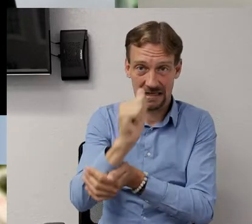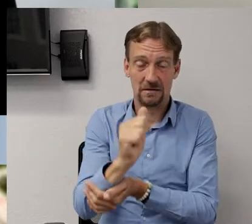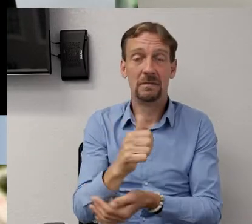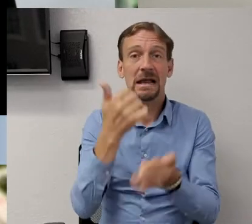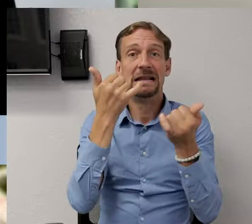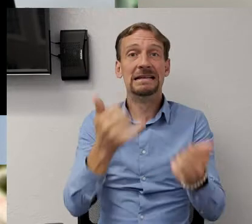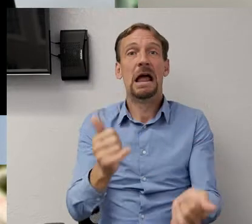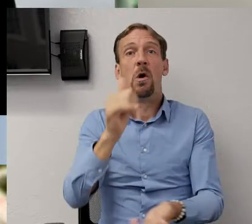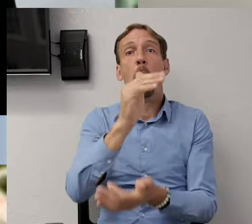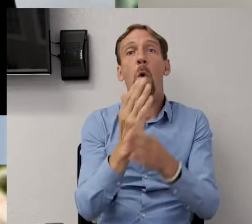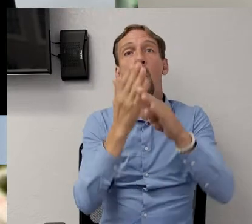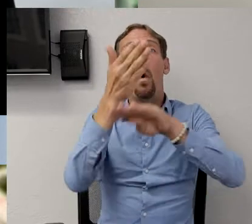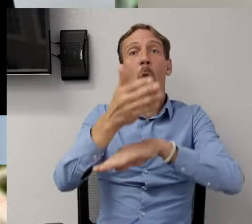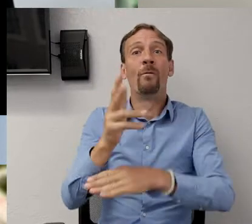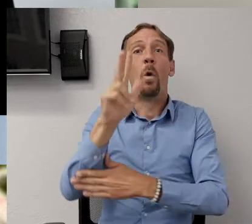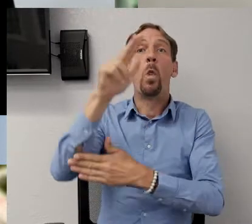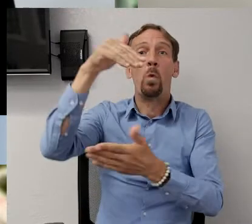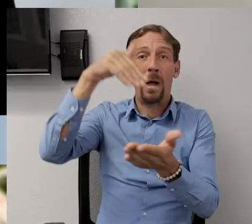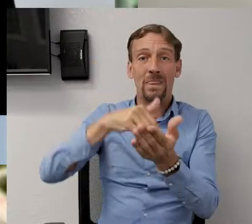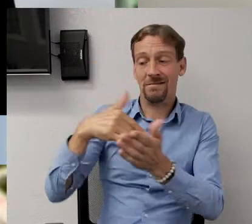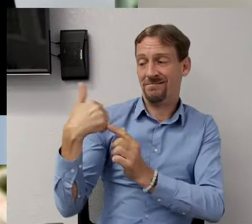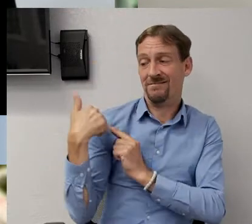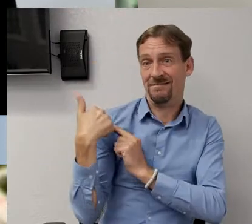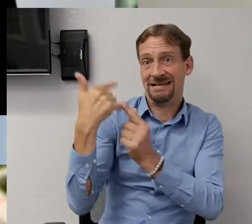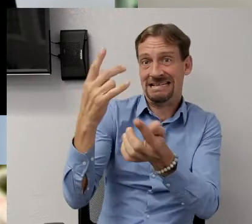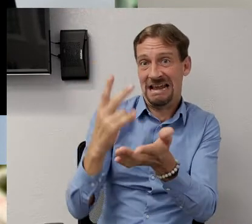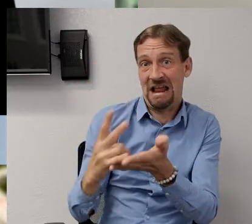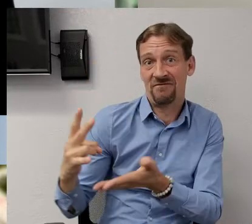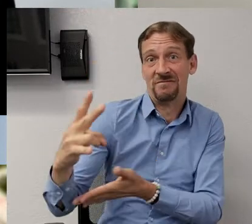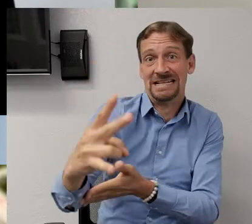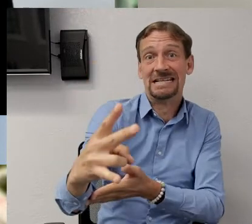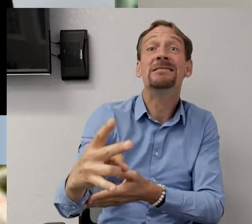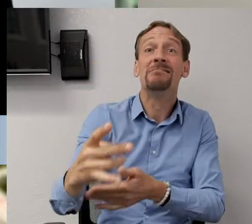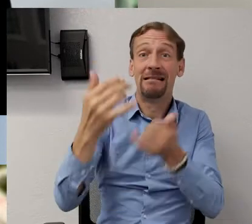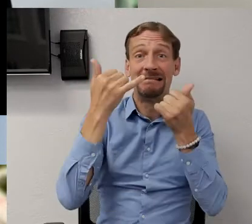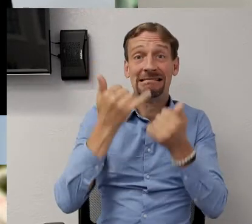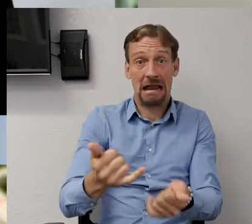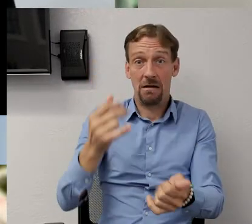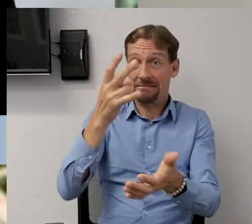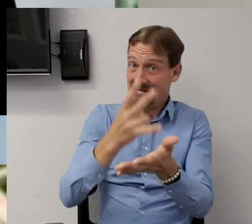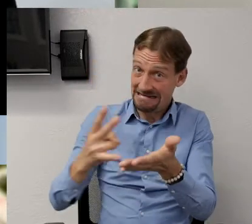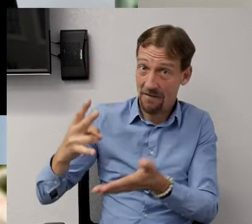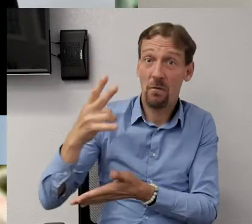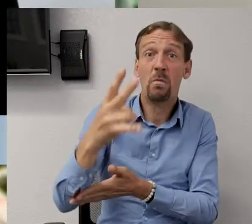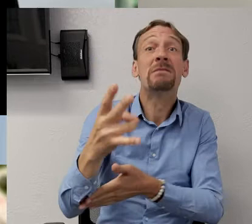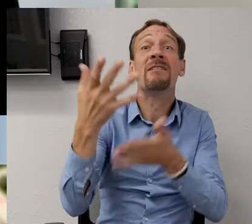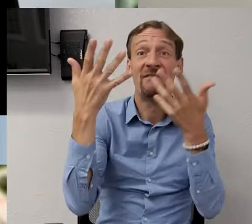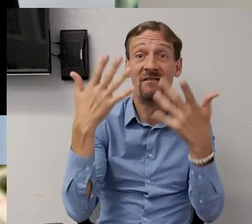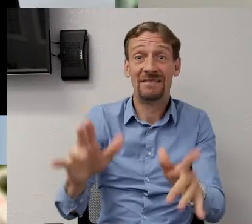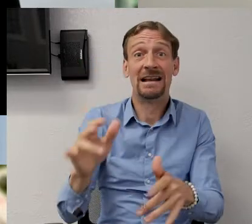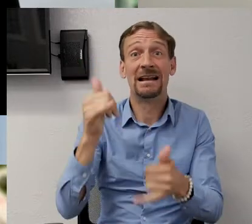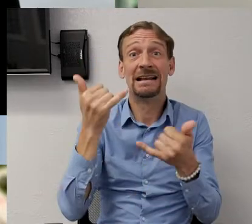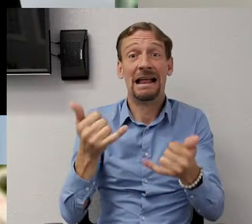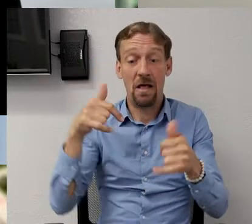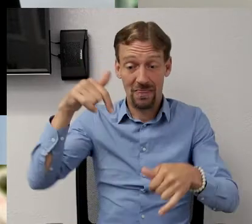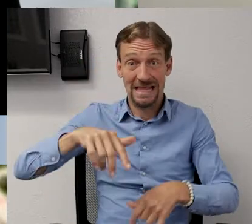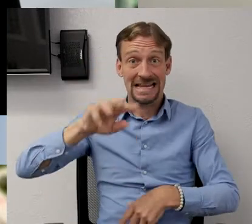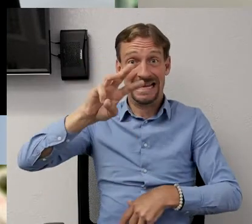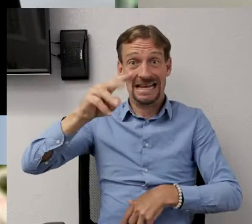almost 3,000 over the 7-week period. So we are in the 7th week right now. It's amazing. This is our 6th